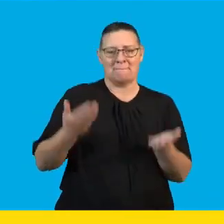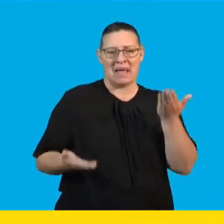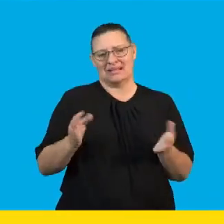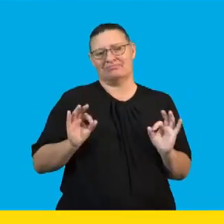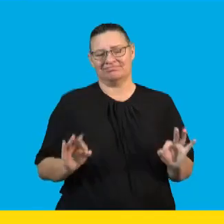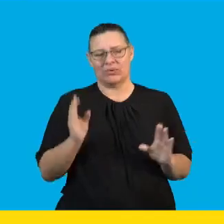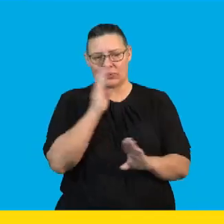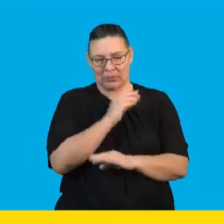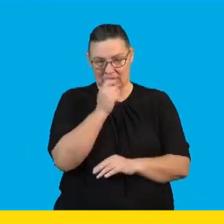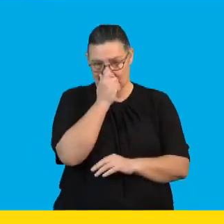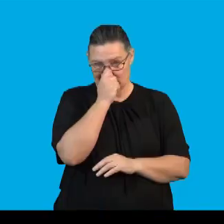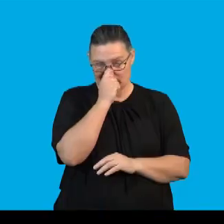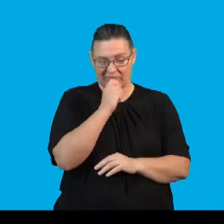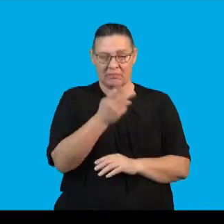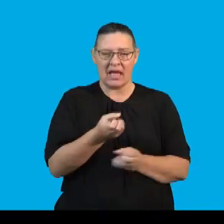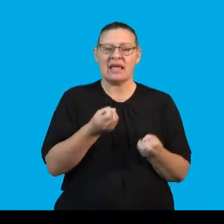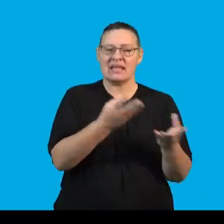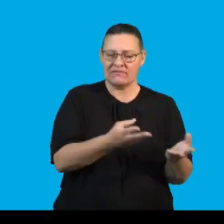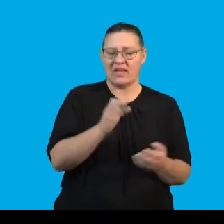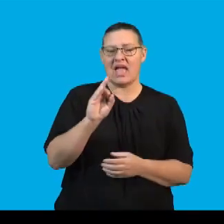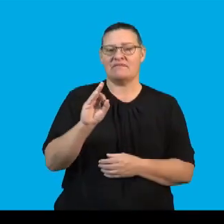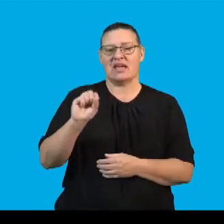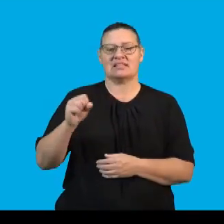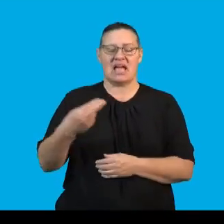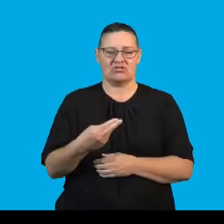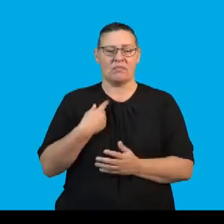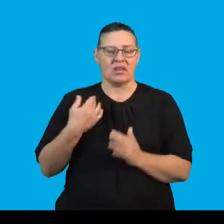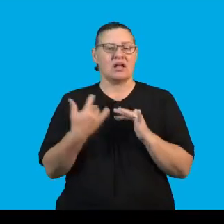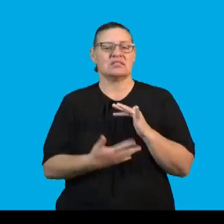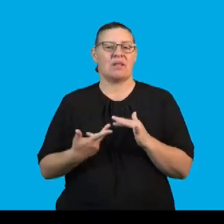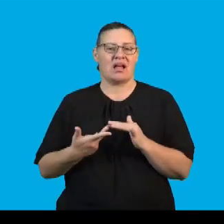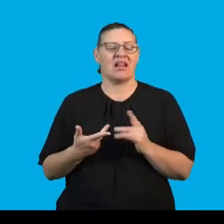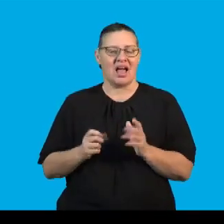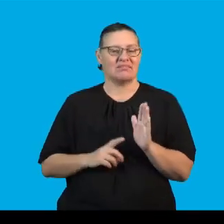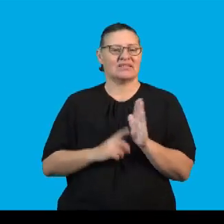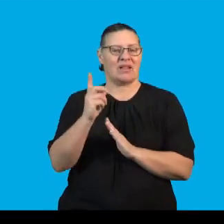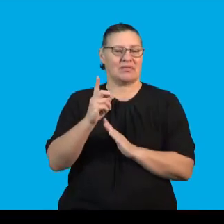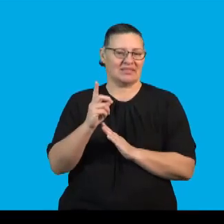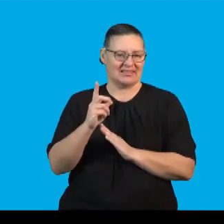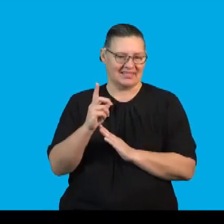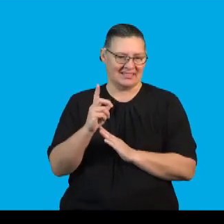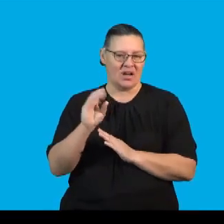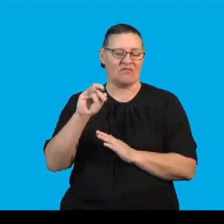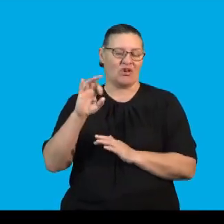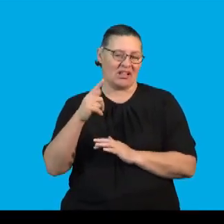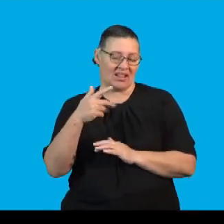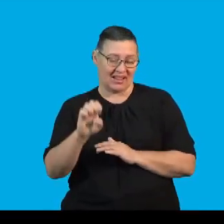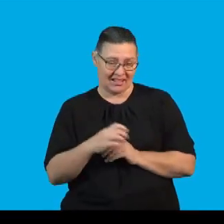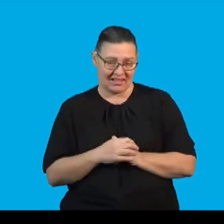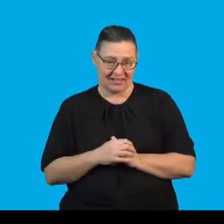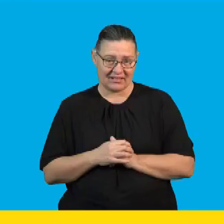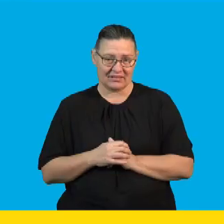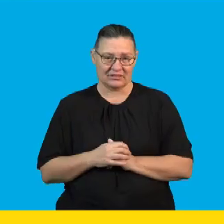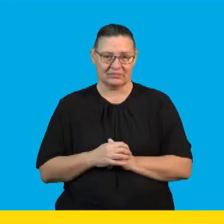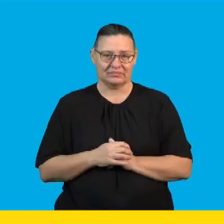imbalances, this woman can be given FSH to stimulate follicle development. So when they are given FSH, it means